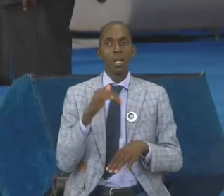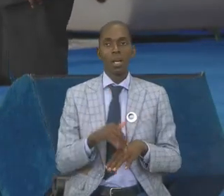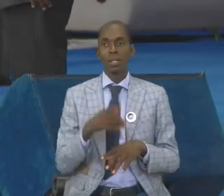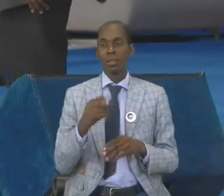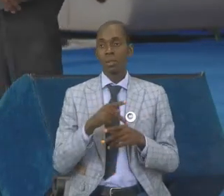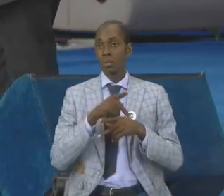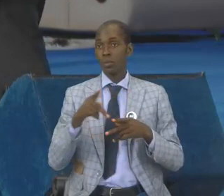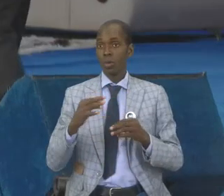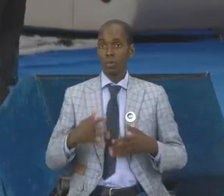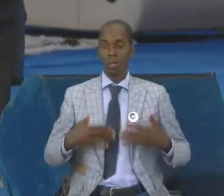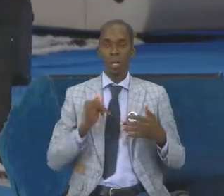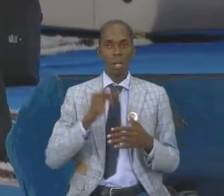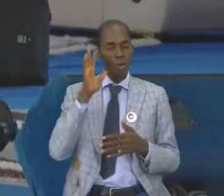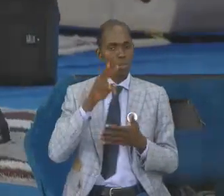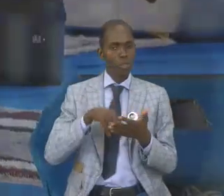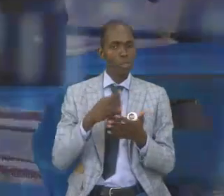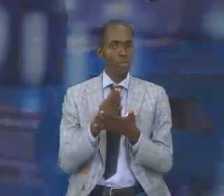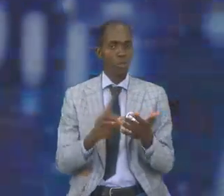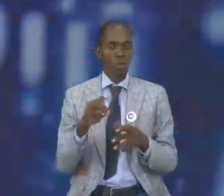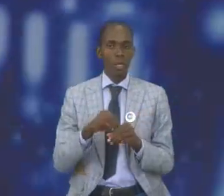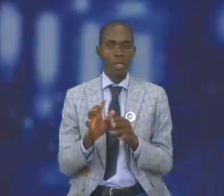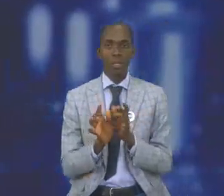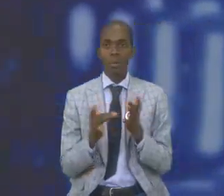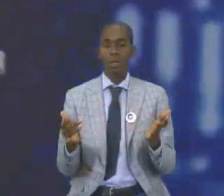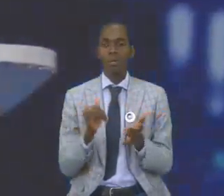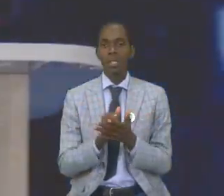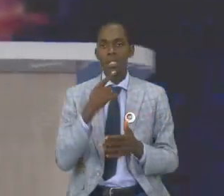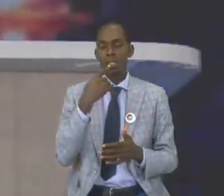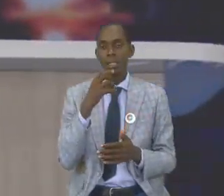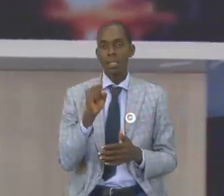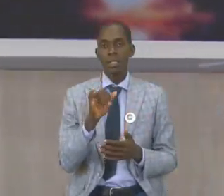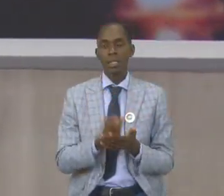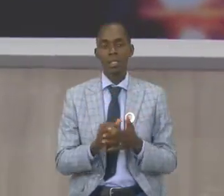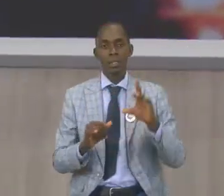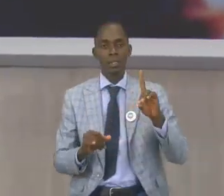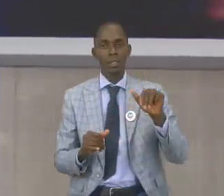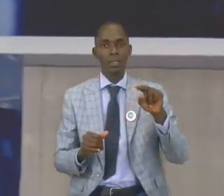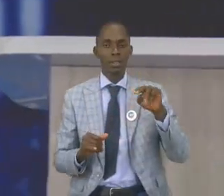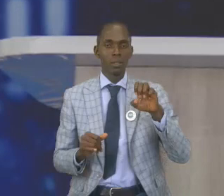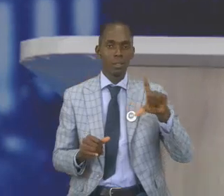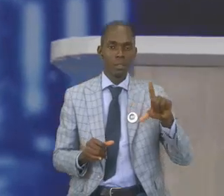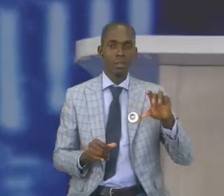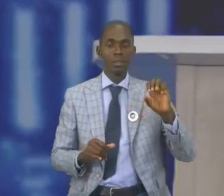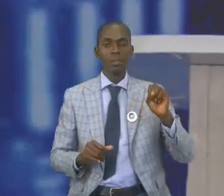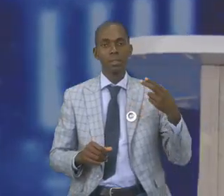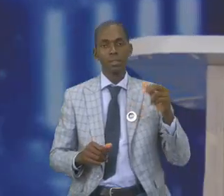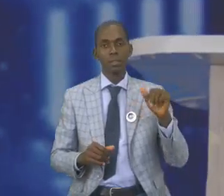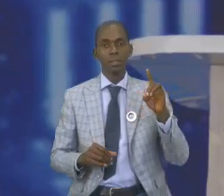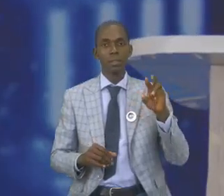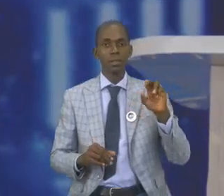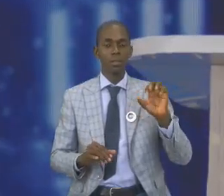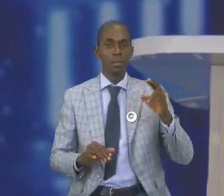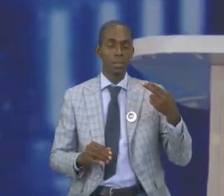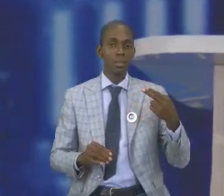reading a verse of scripture to you that says Daniel and Shadrach, Meshach, and Abednego was